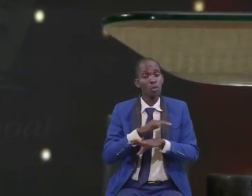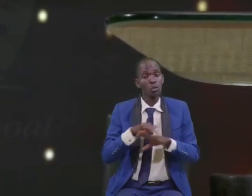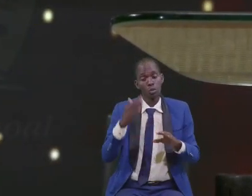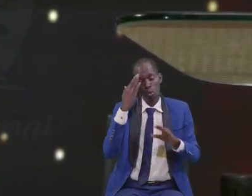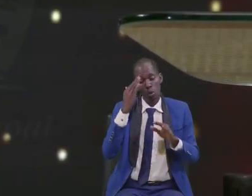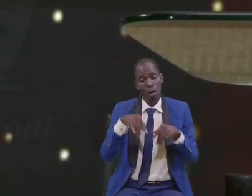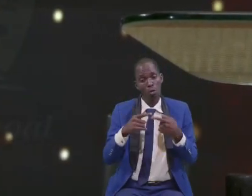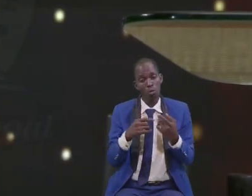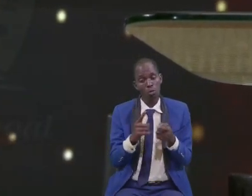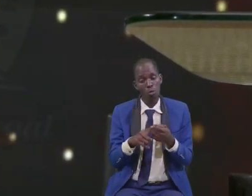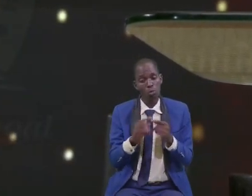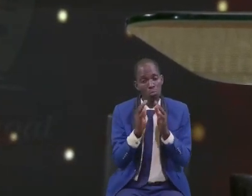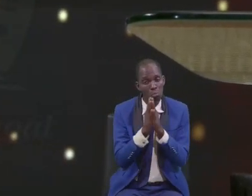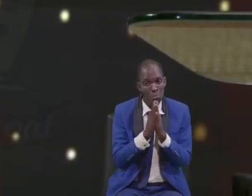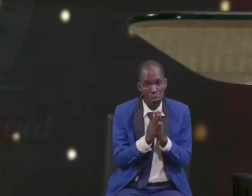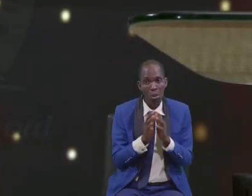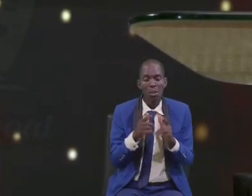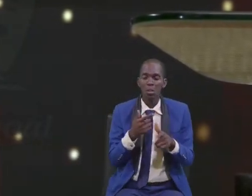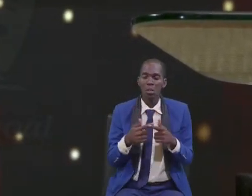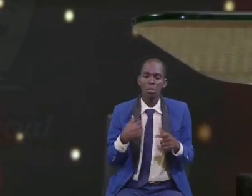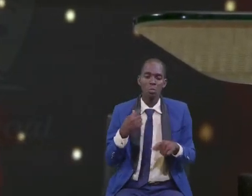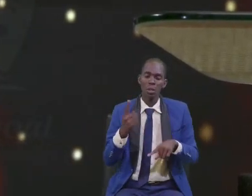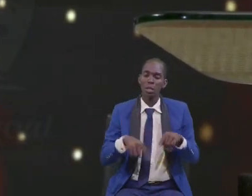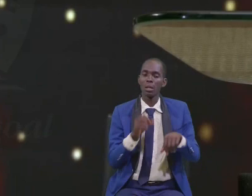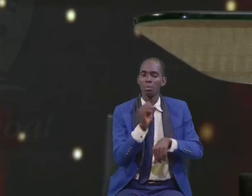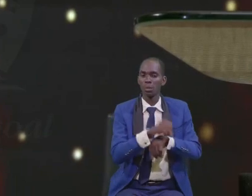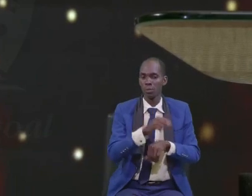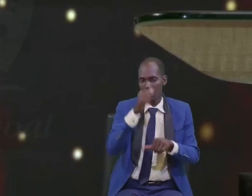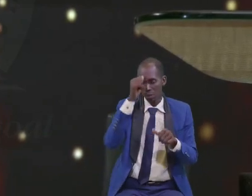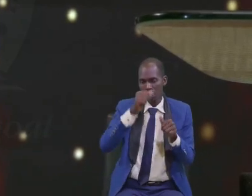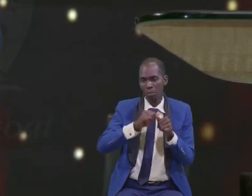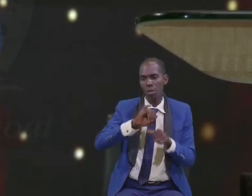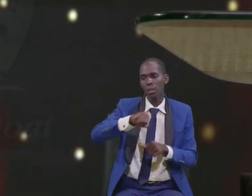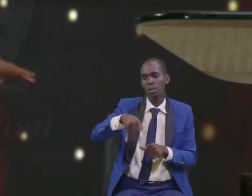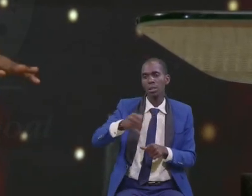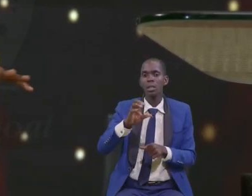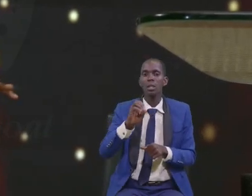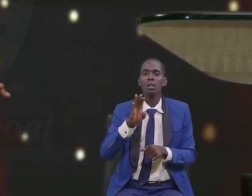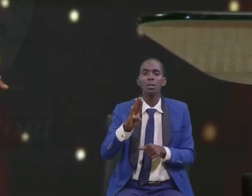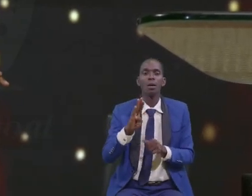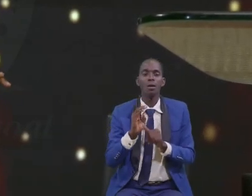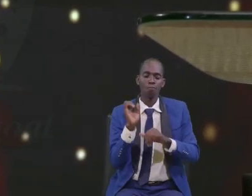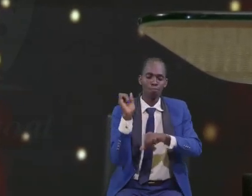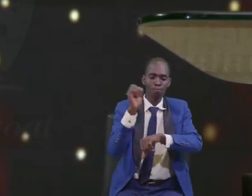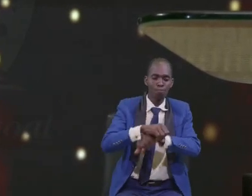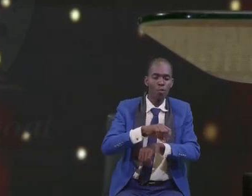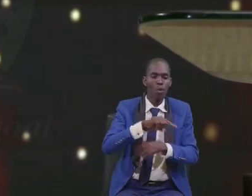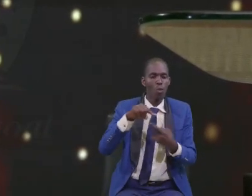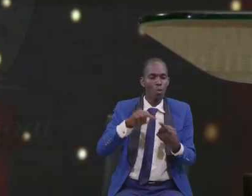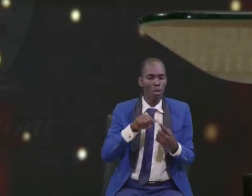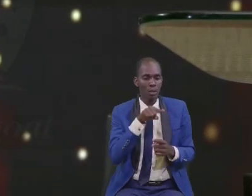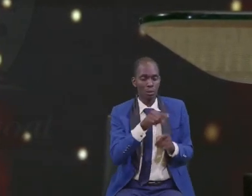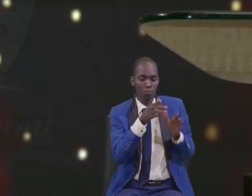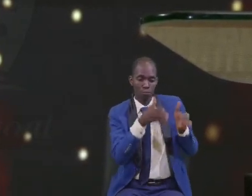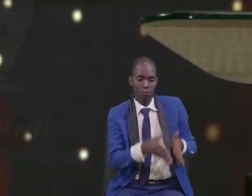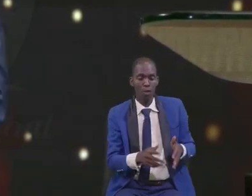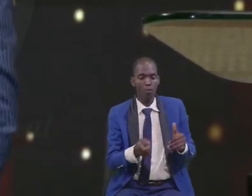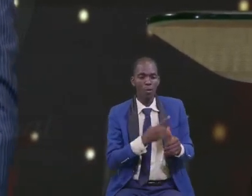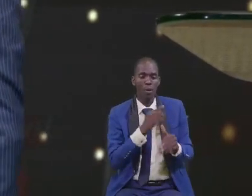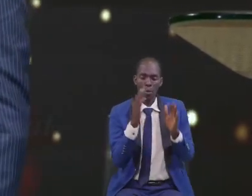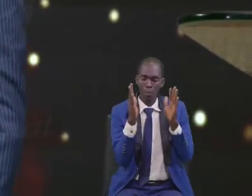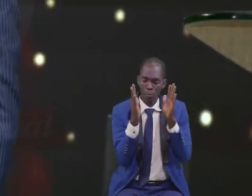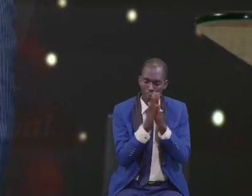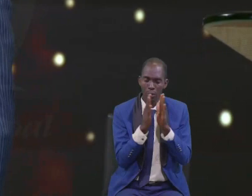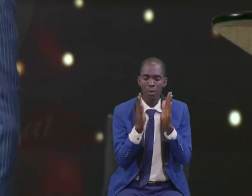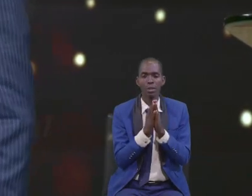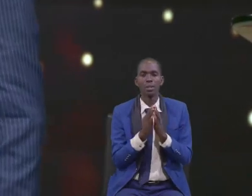not prevail. Jacob prevailed when he prayed unto the Lord with importunity. I